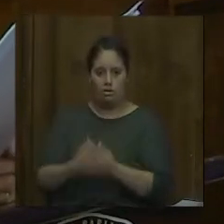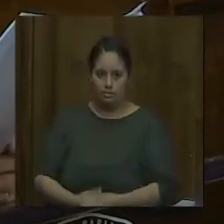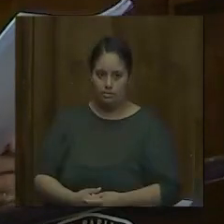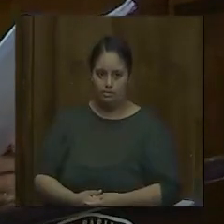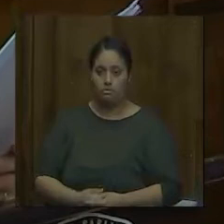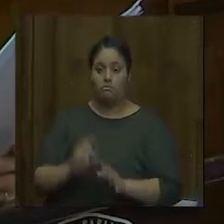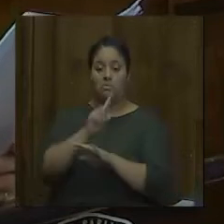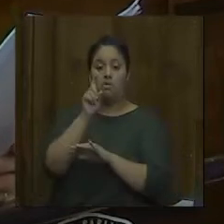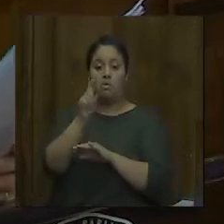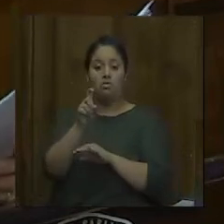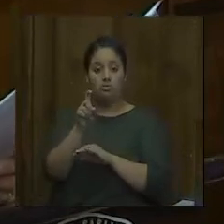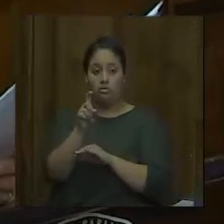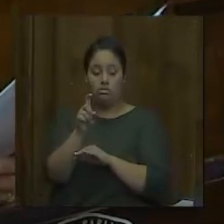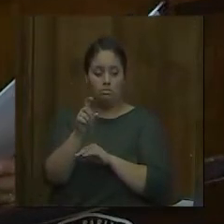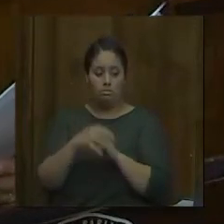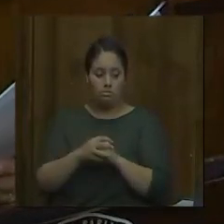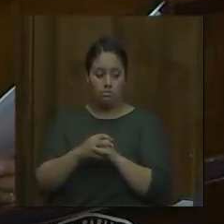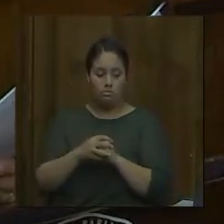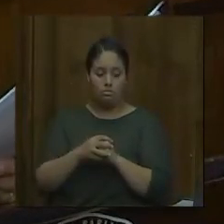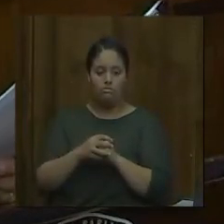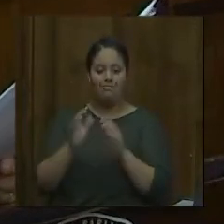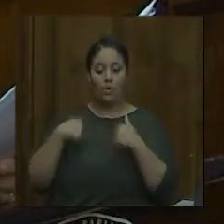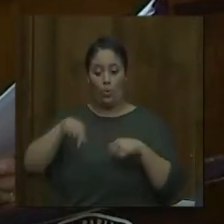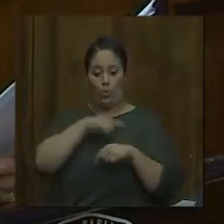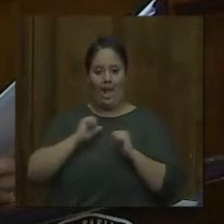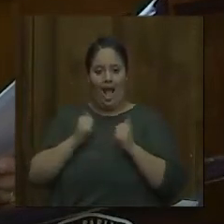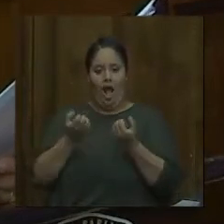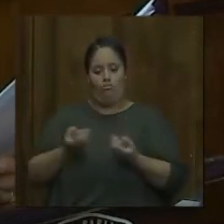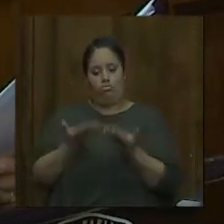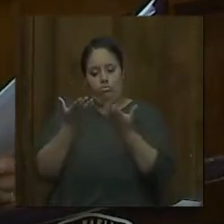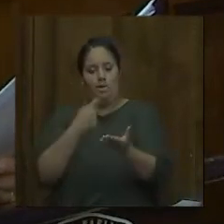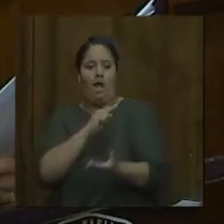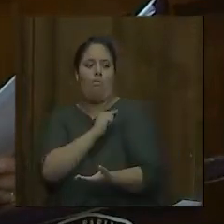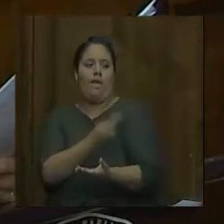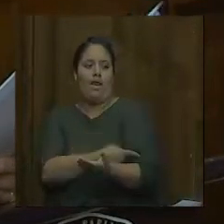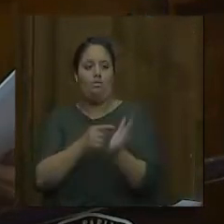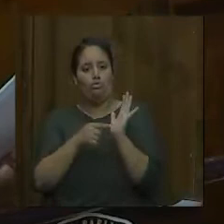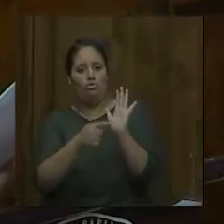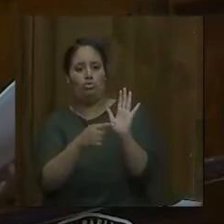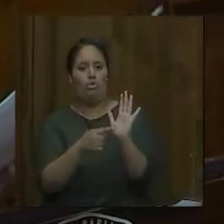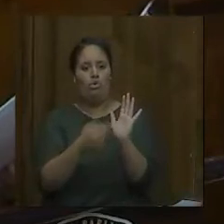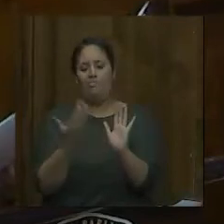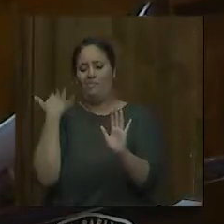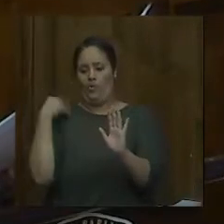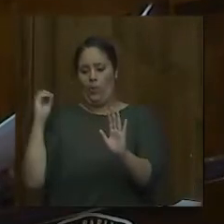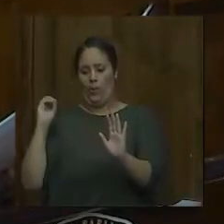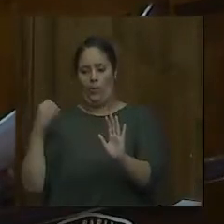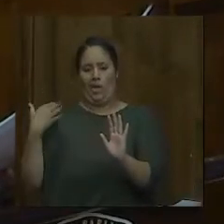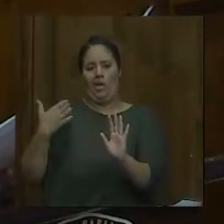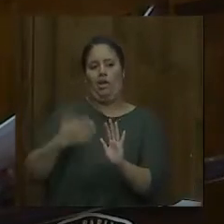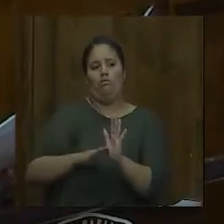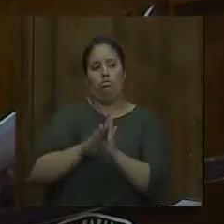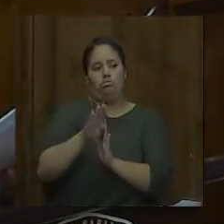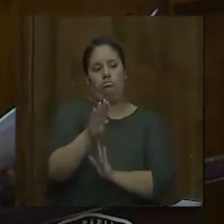The question that arises, how do we then deliver on our mandate with less than what we had when we already started with the